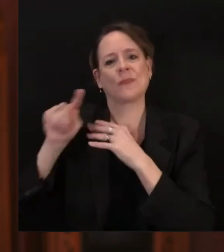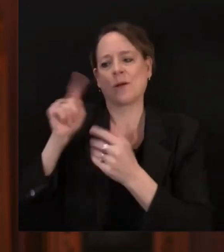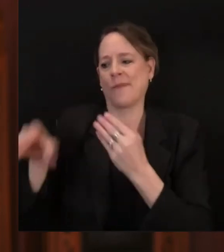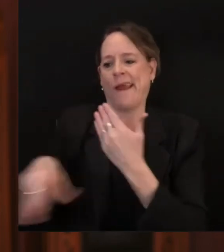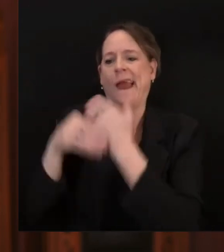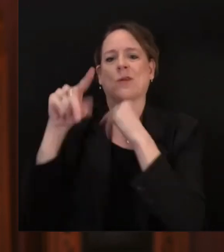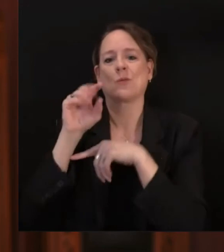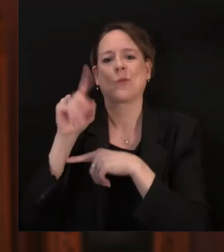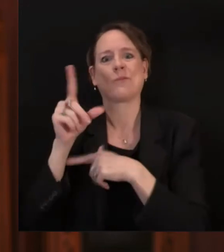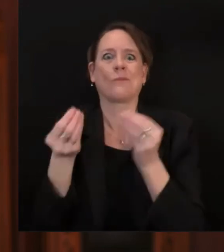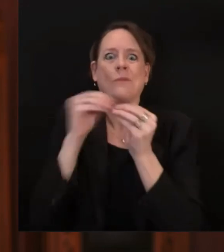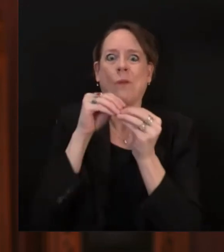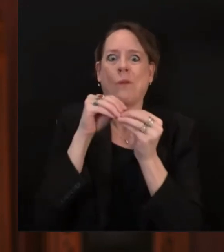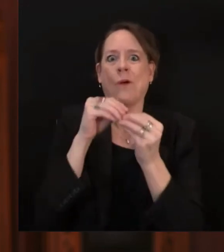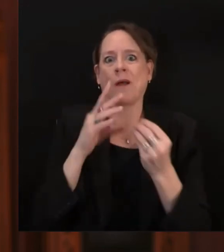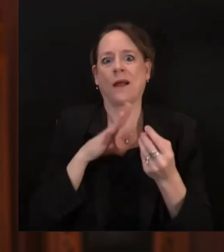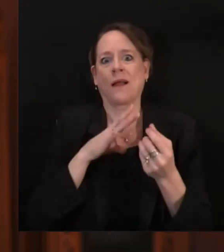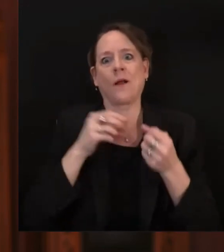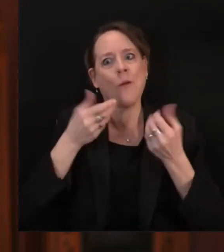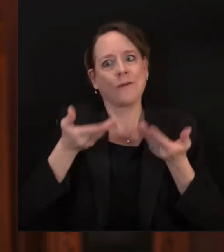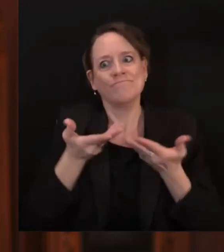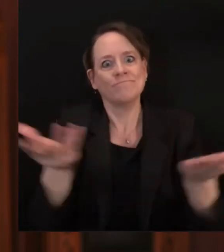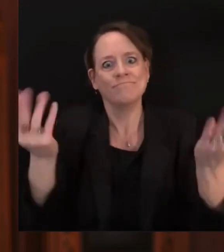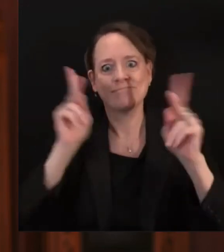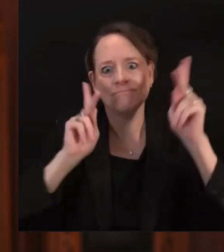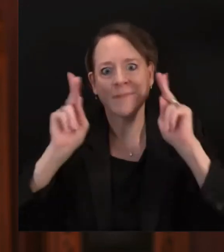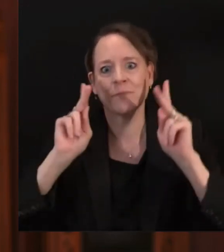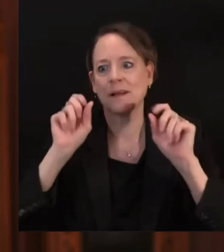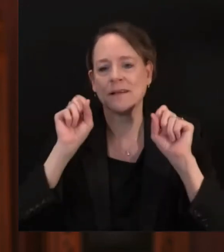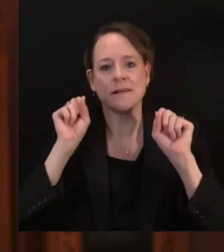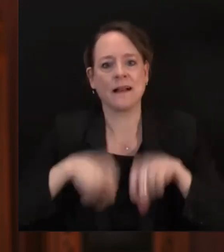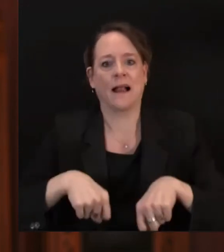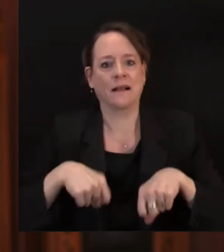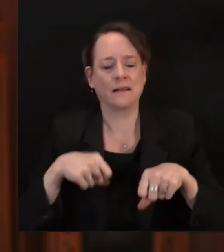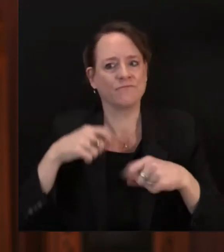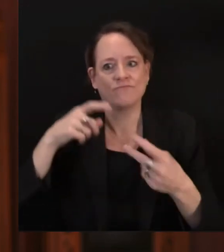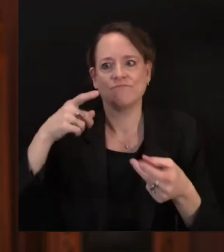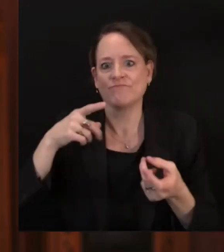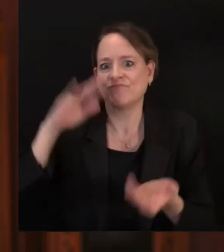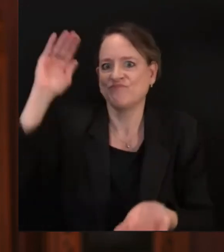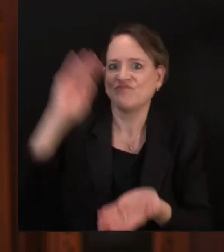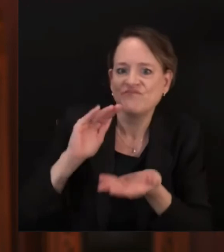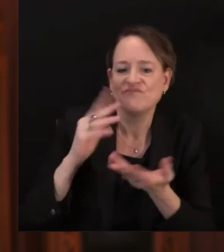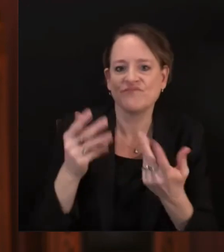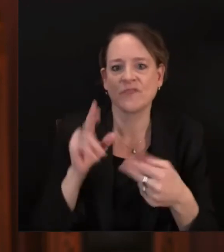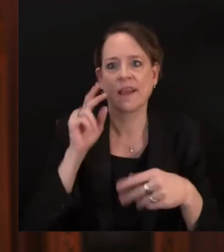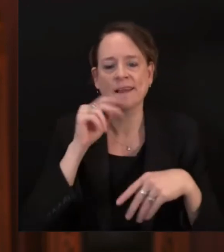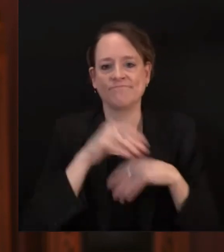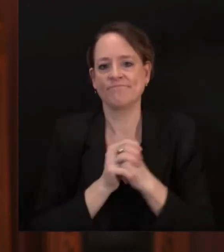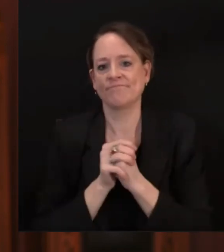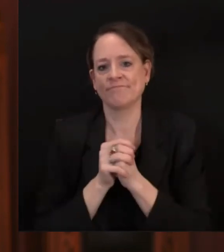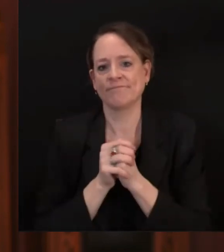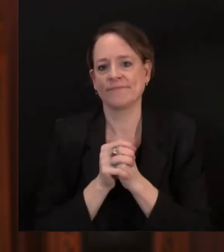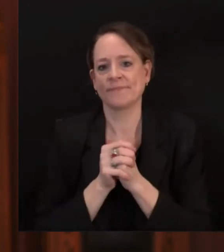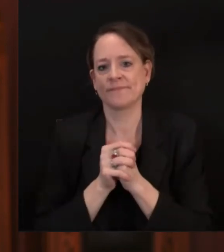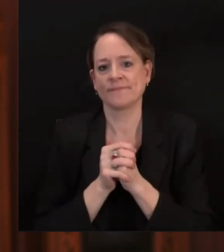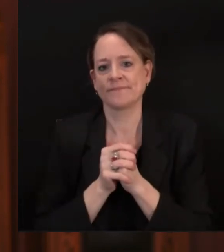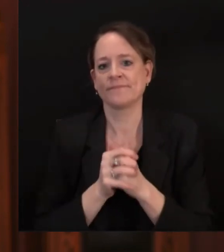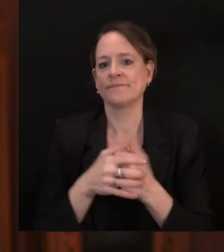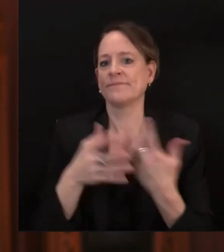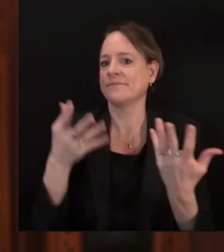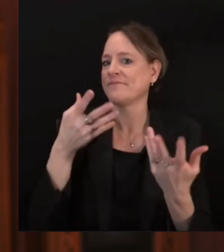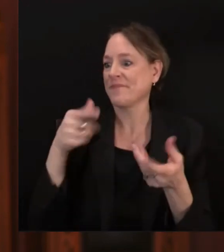jump on what we do next, right? How quickly we can act to isolate and